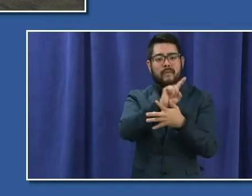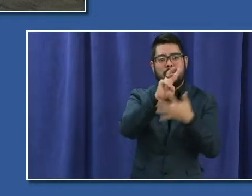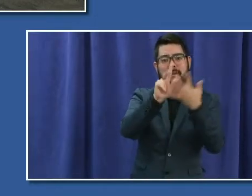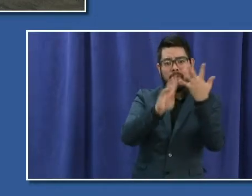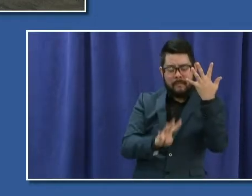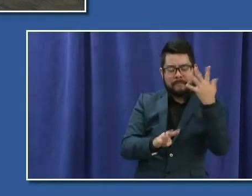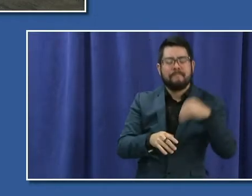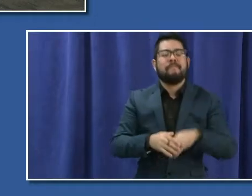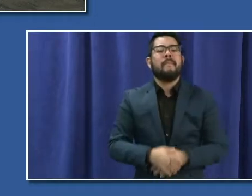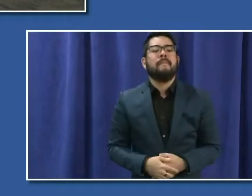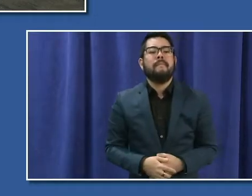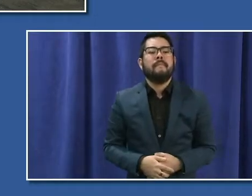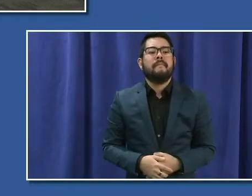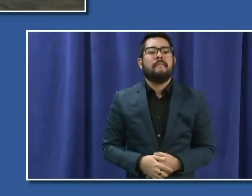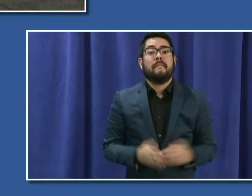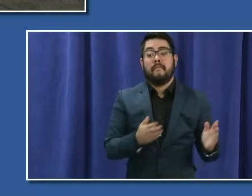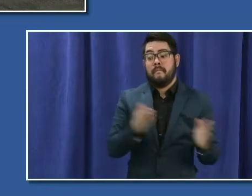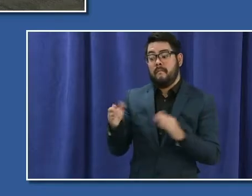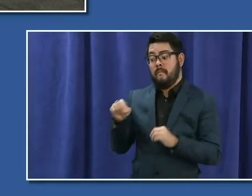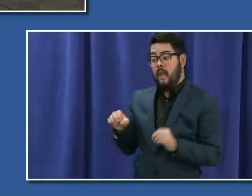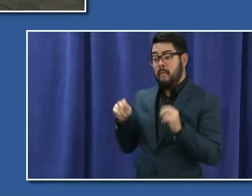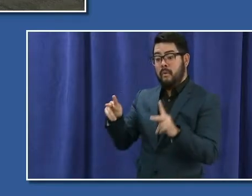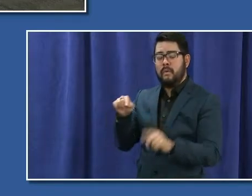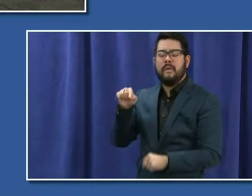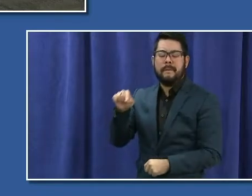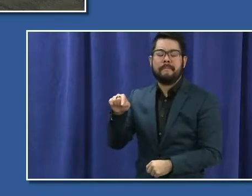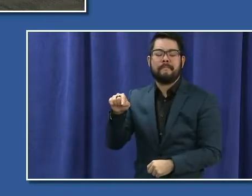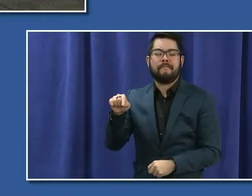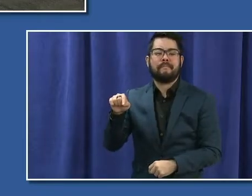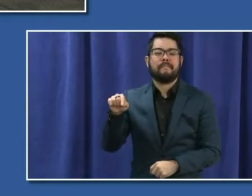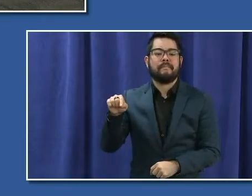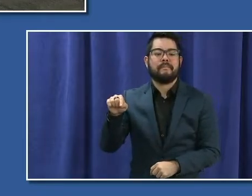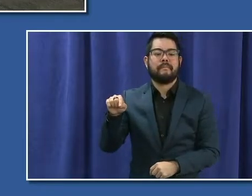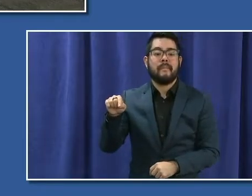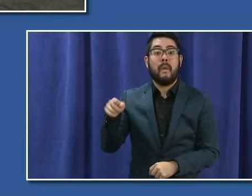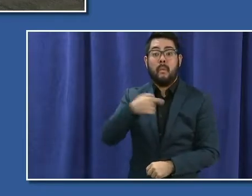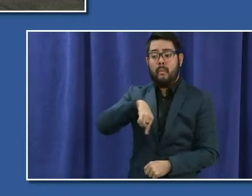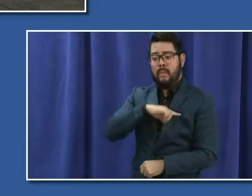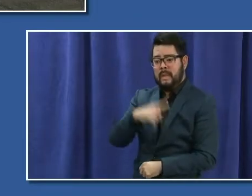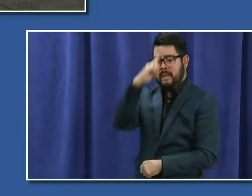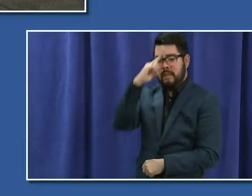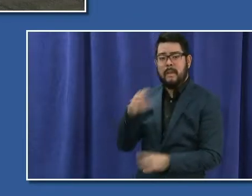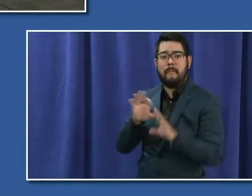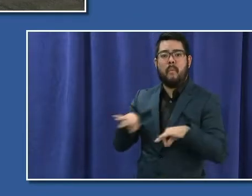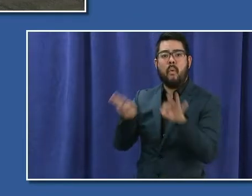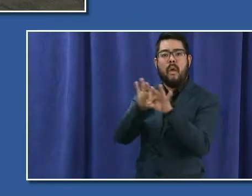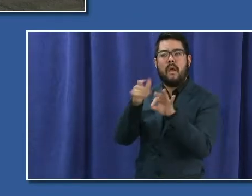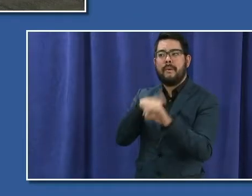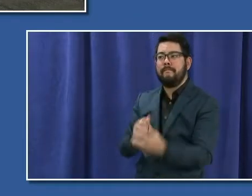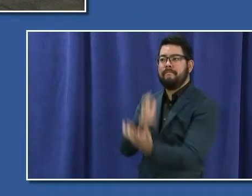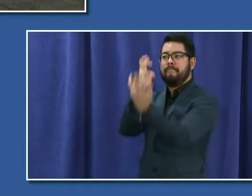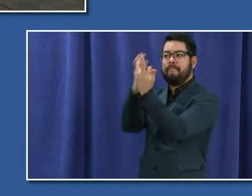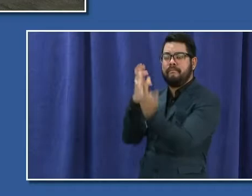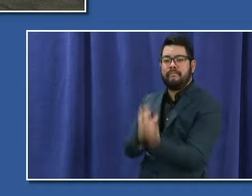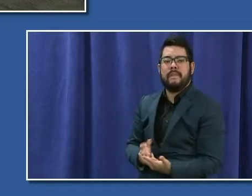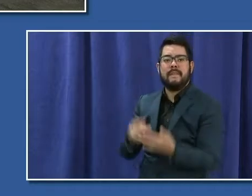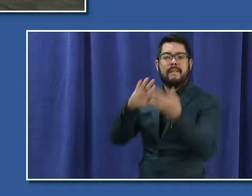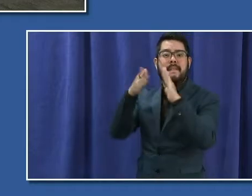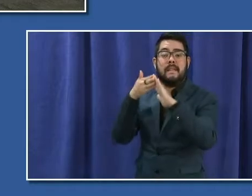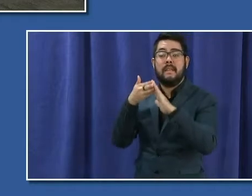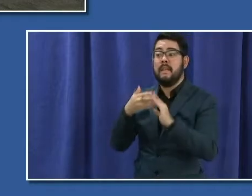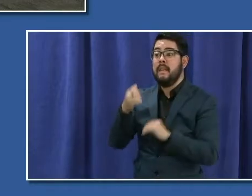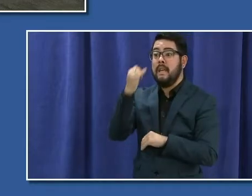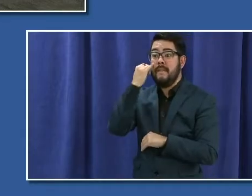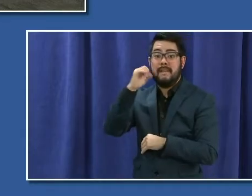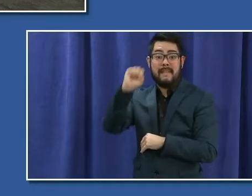to that. On the opportunity side, though, we think it's really important that we're aligned with initiatives of the city, whether that's Invest South